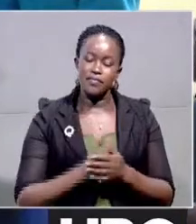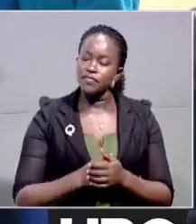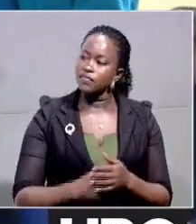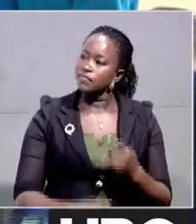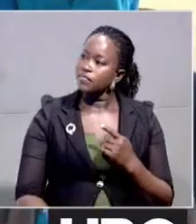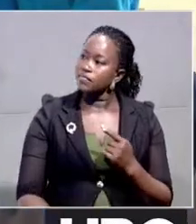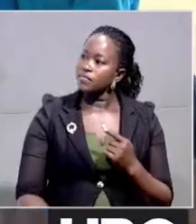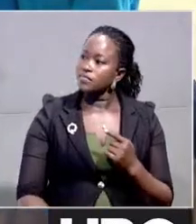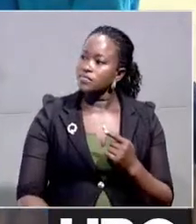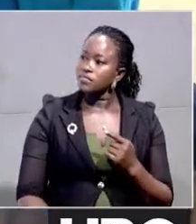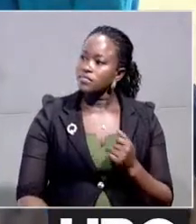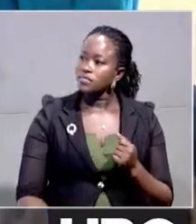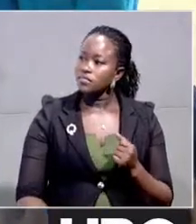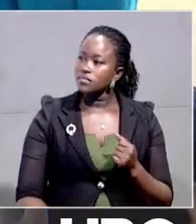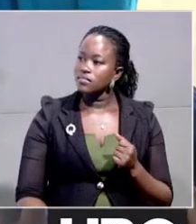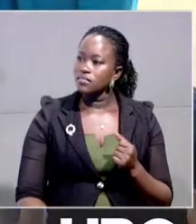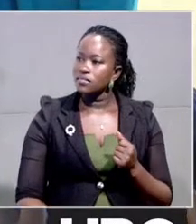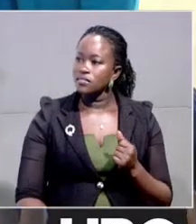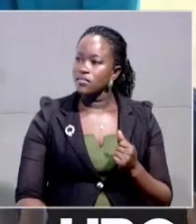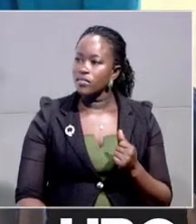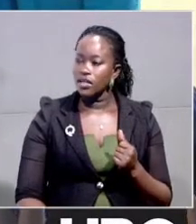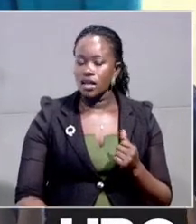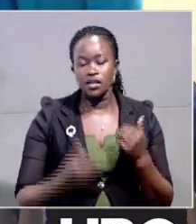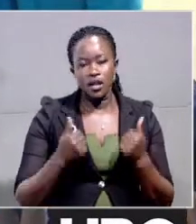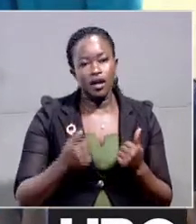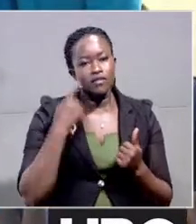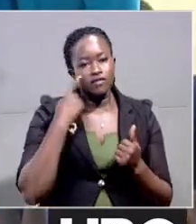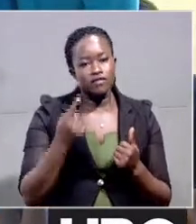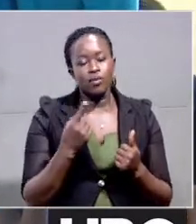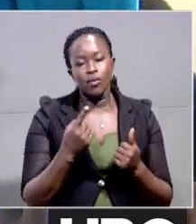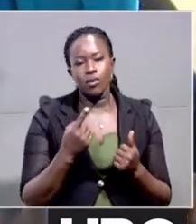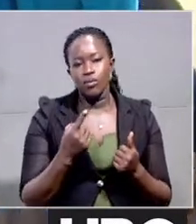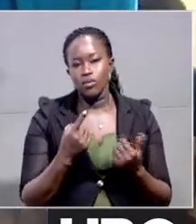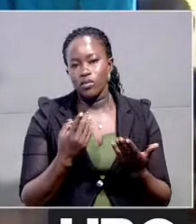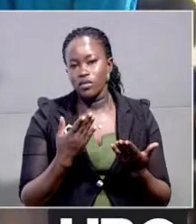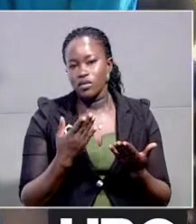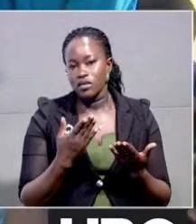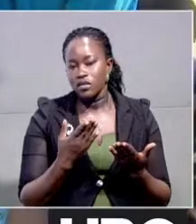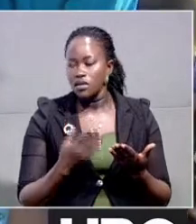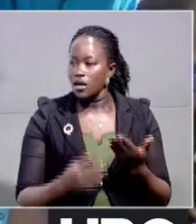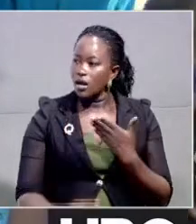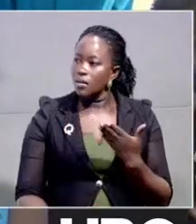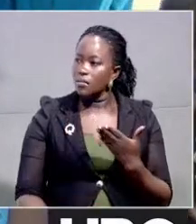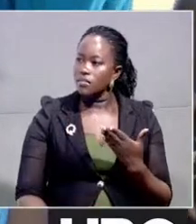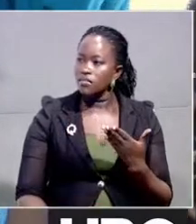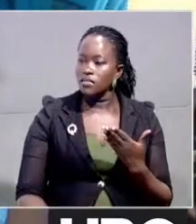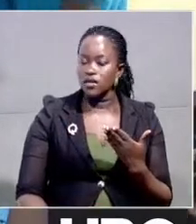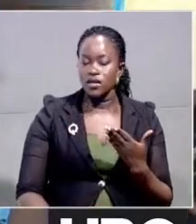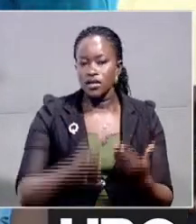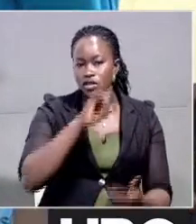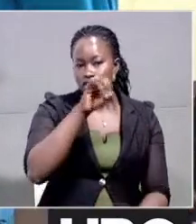Southwestern Uganda is none other than Owebe James.